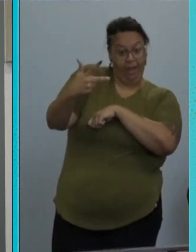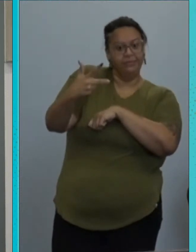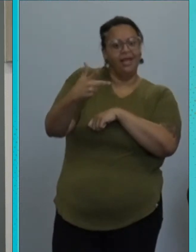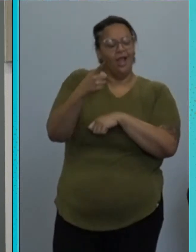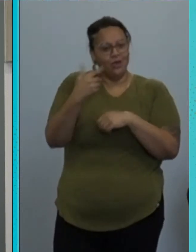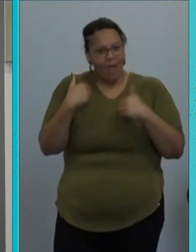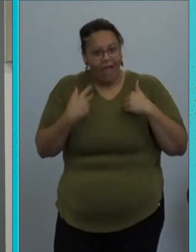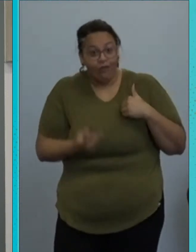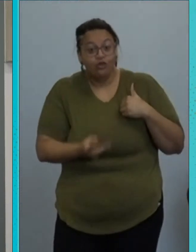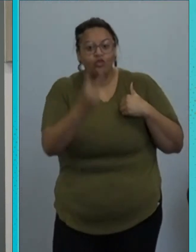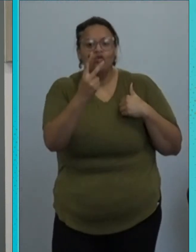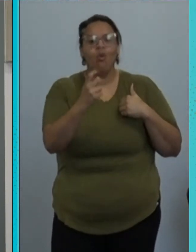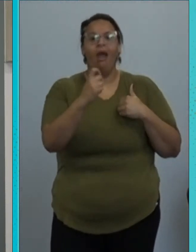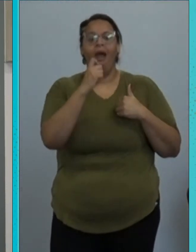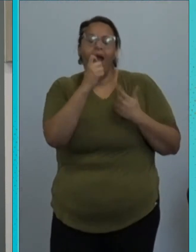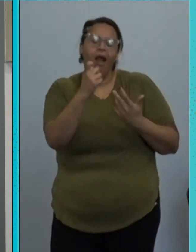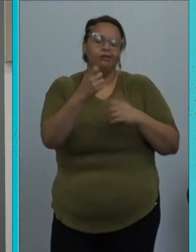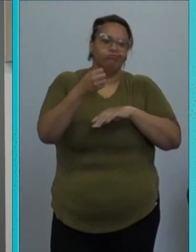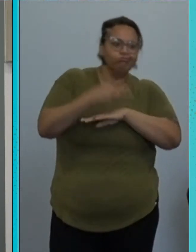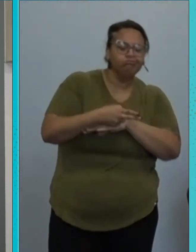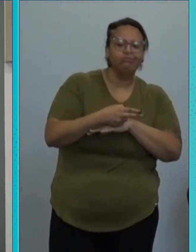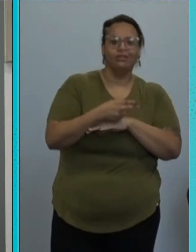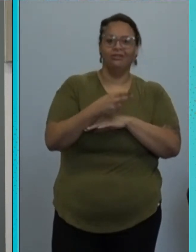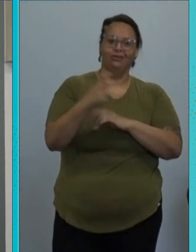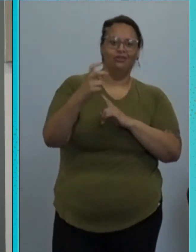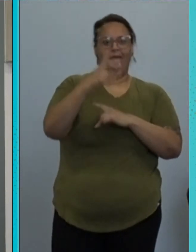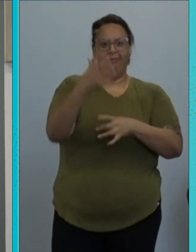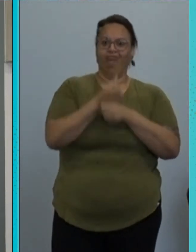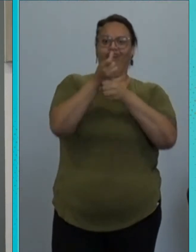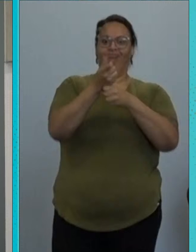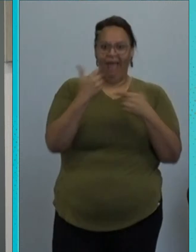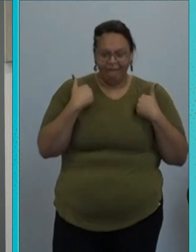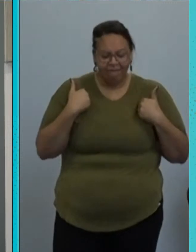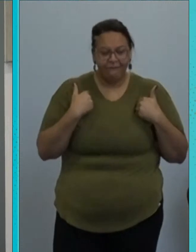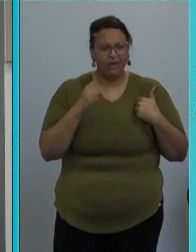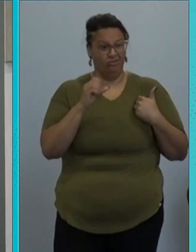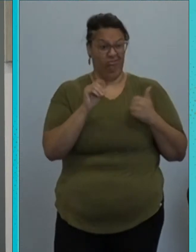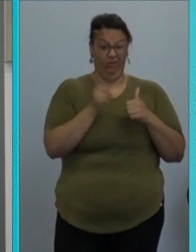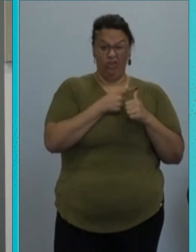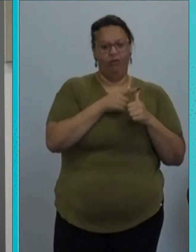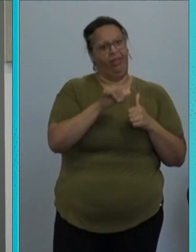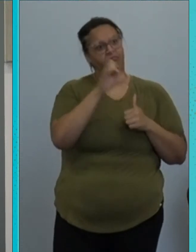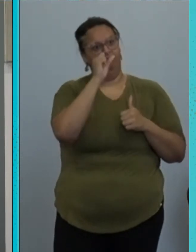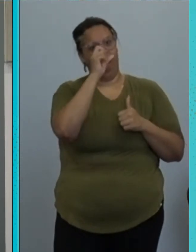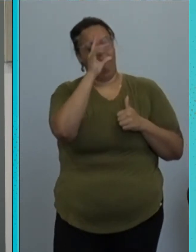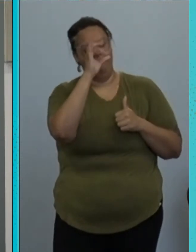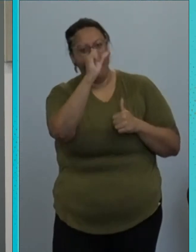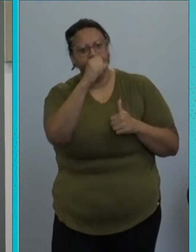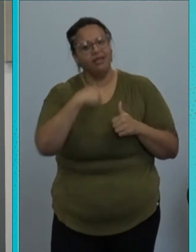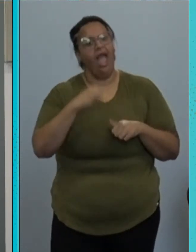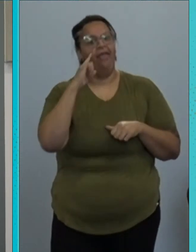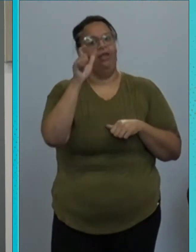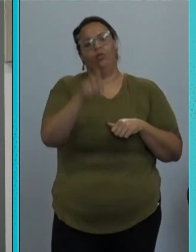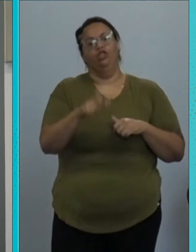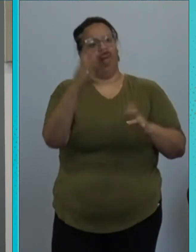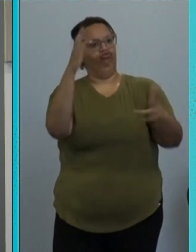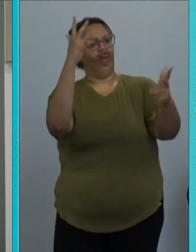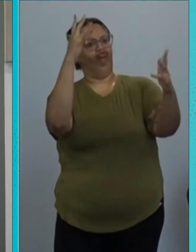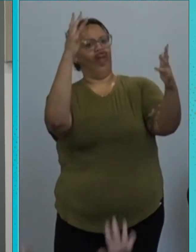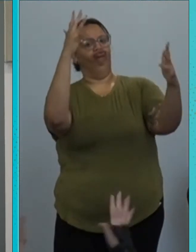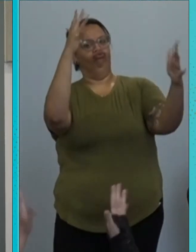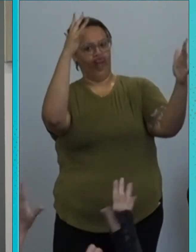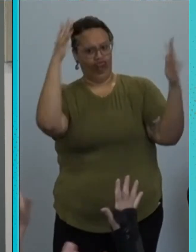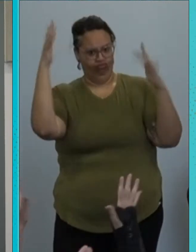2 undefeated seasons. So, first of all, that is amazing, and I think we need to give that a huge round of